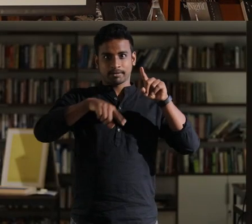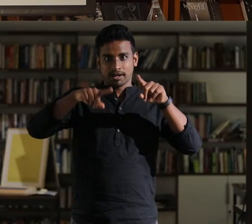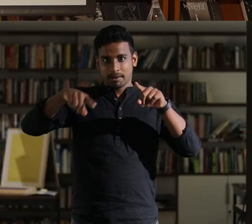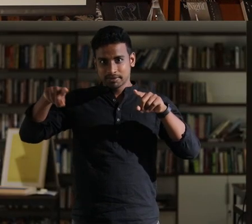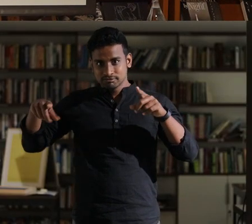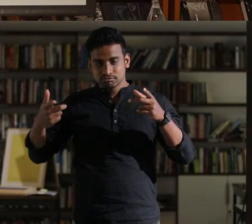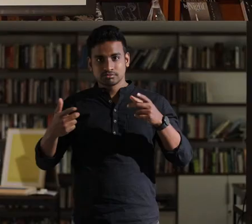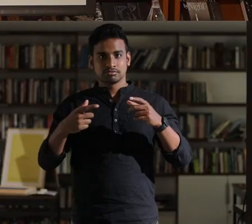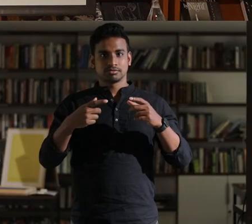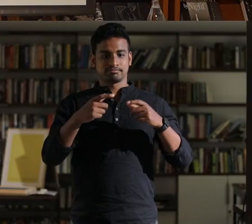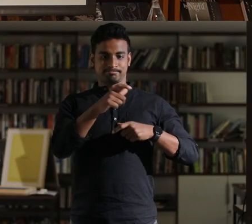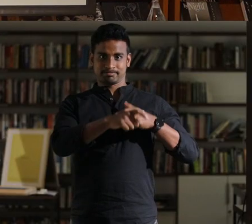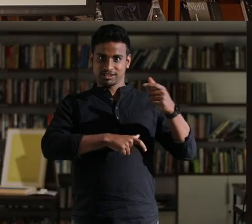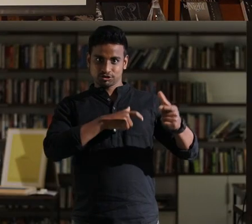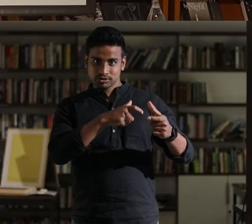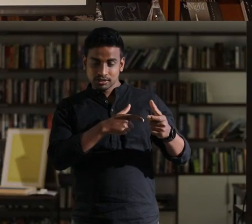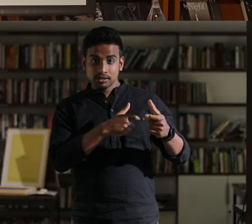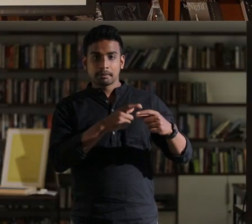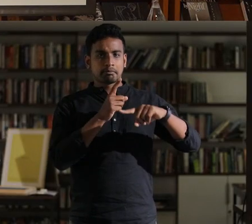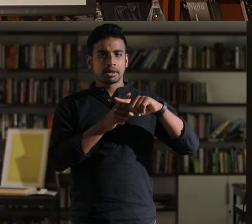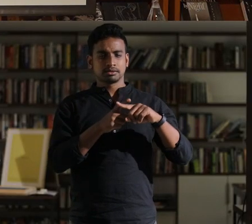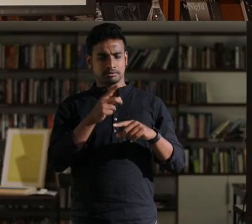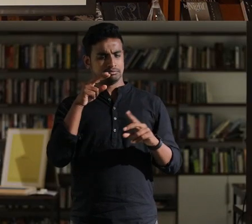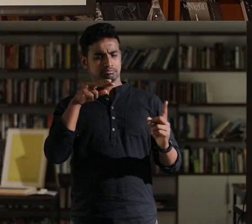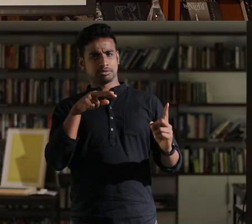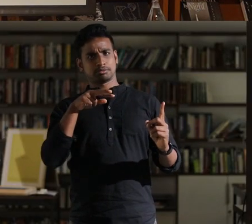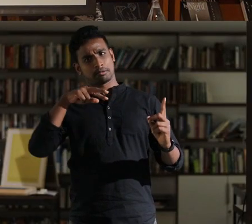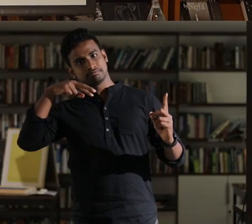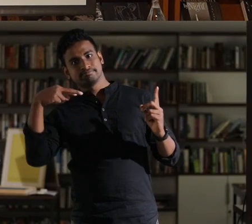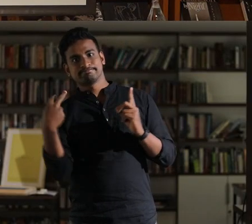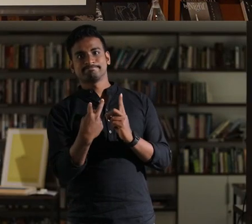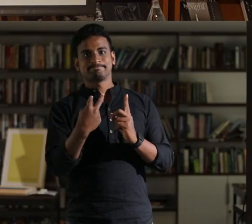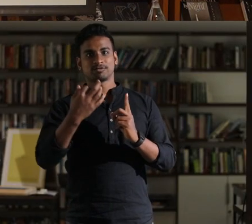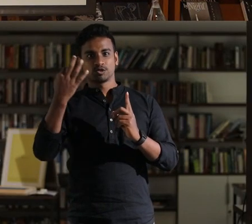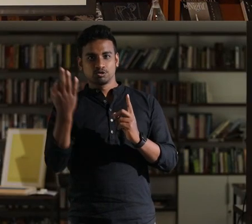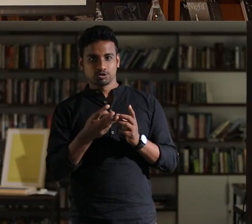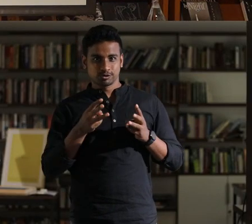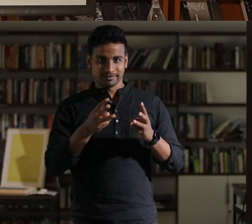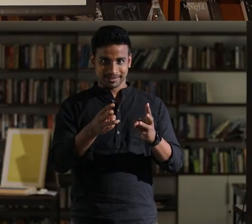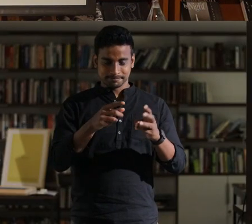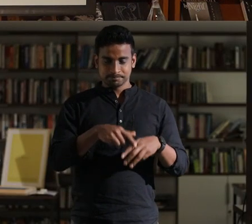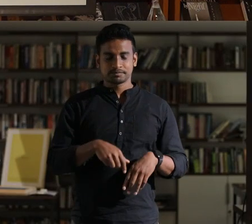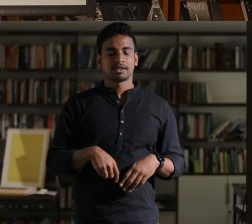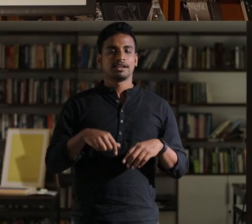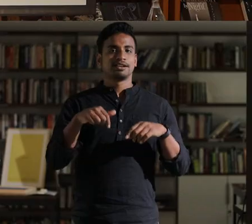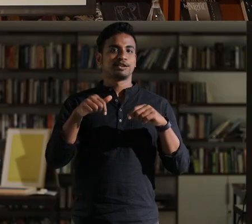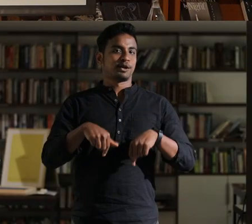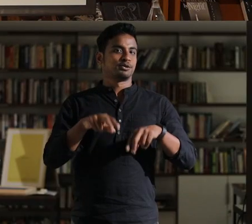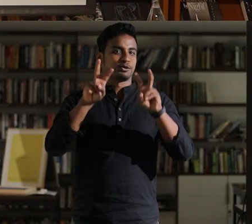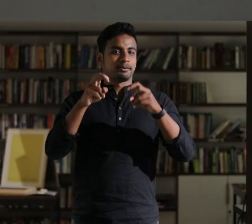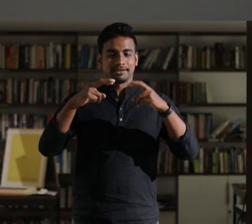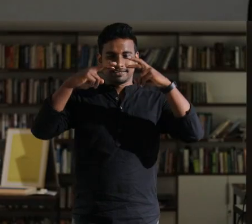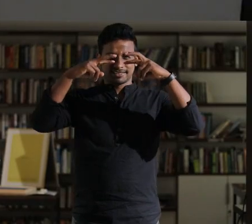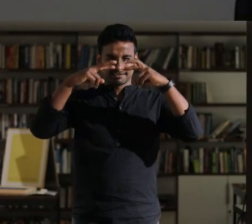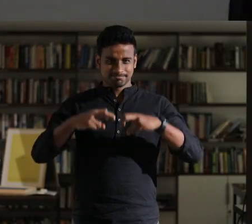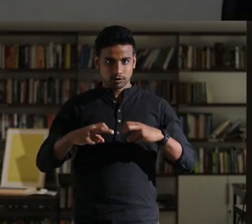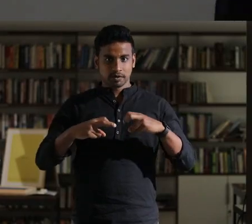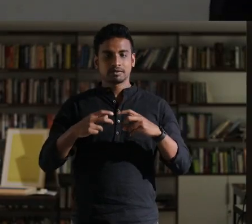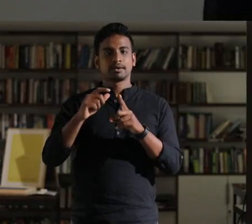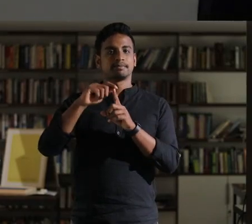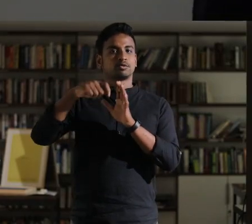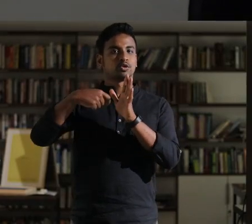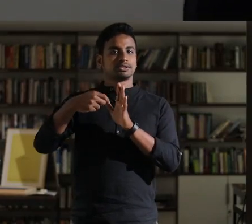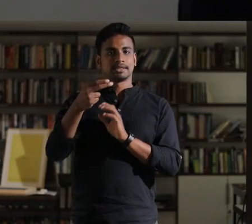new ways of thinking about arts research in the country. This deep dive session is part of a project by